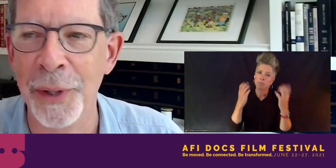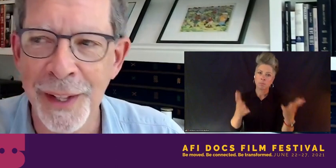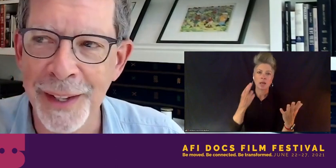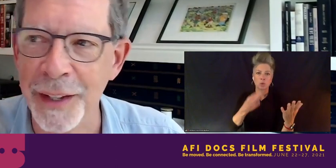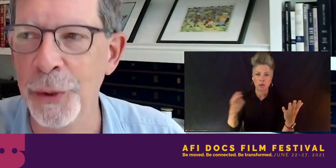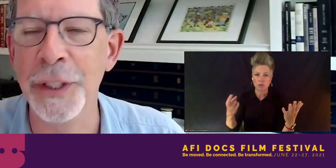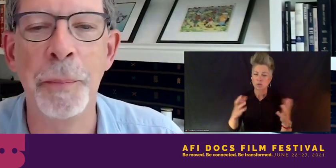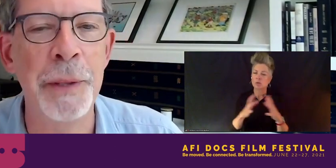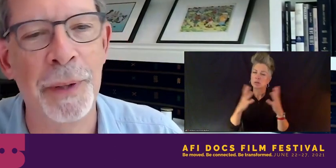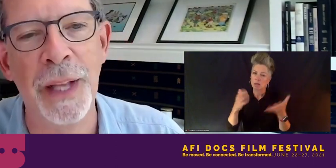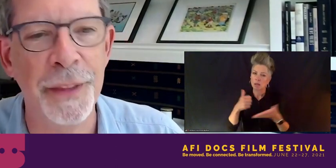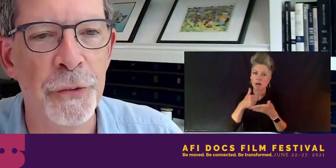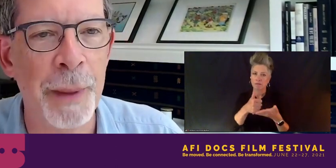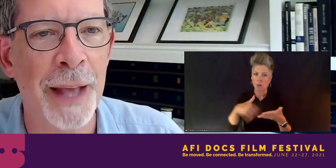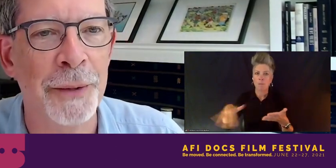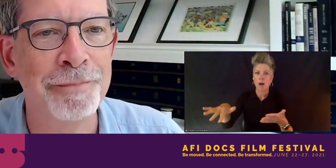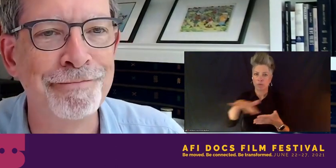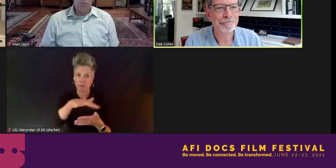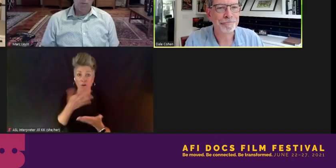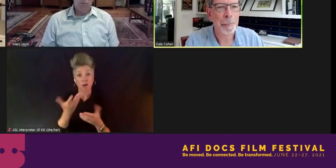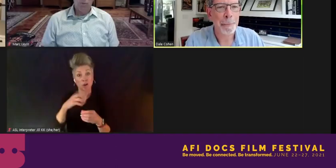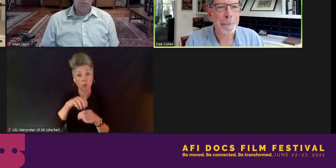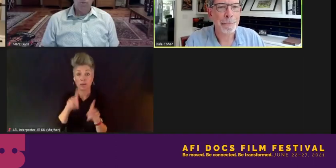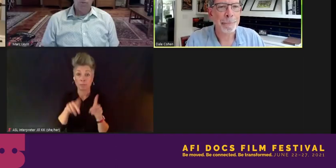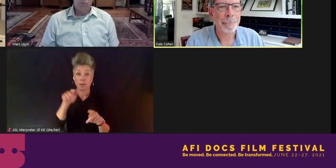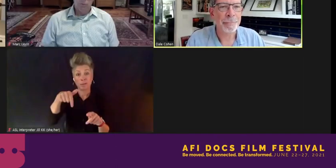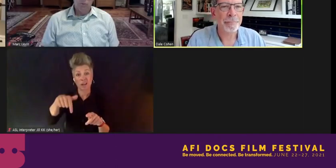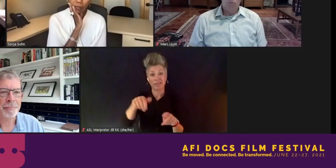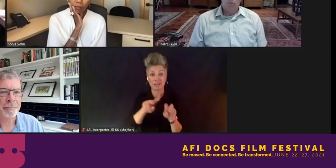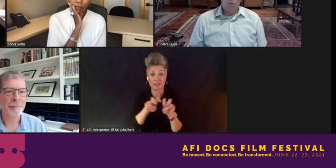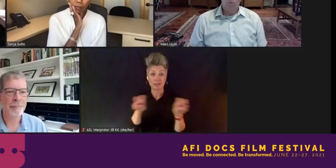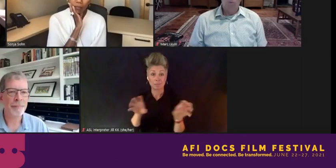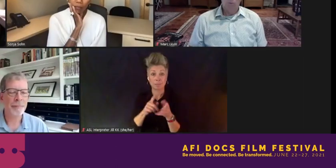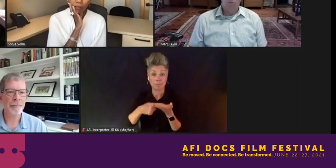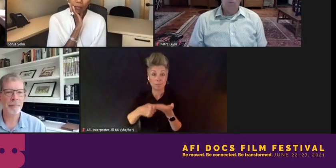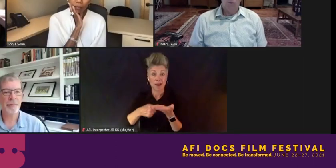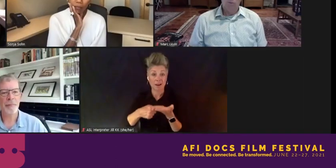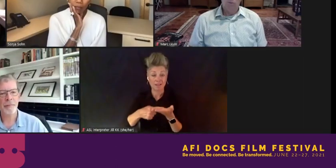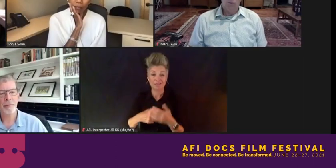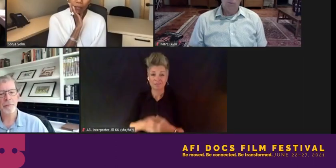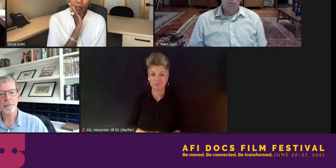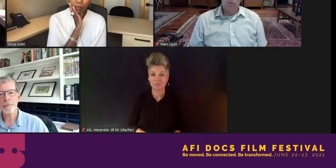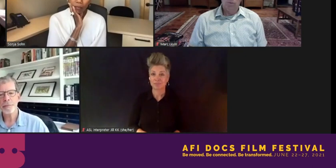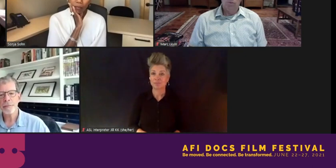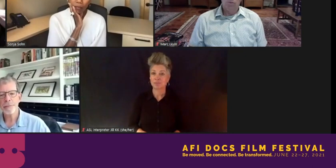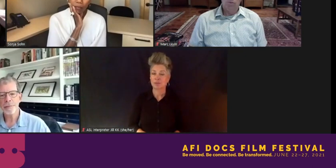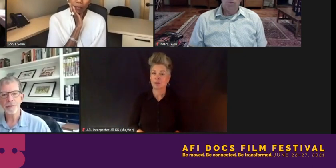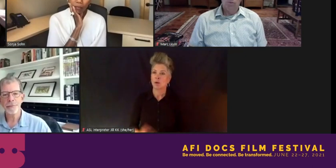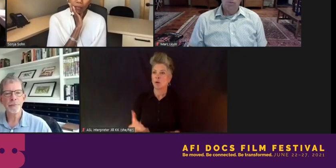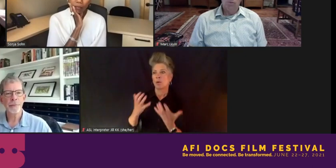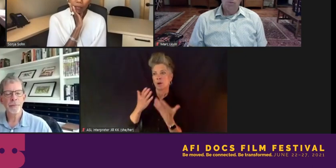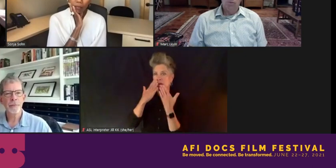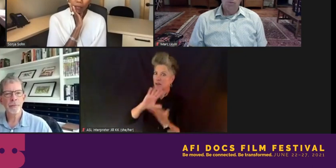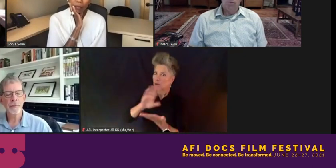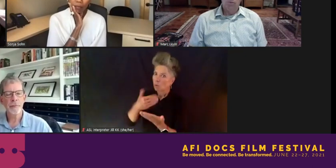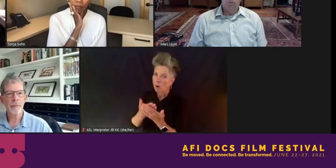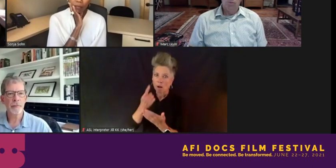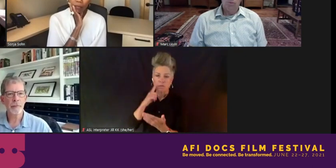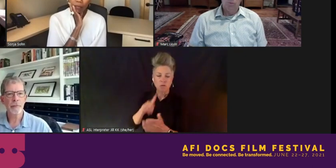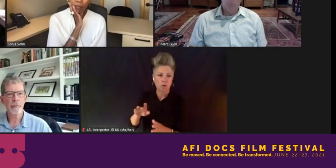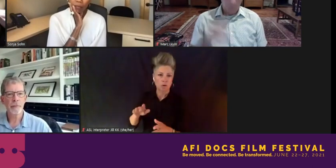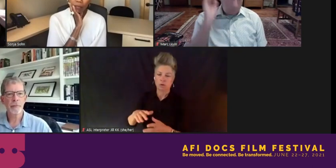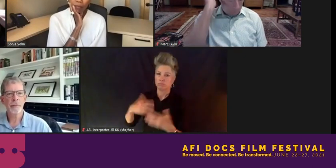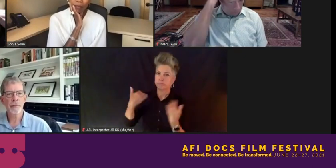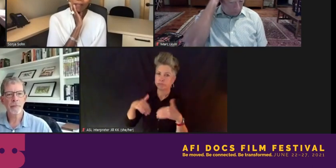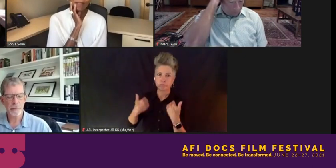available, including the people on this panel. So, I just want to thank you all for such a rich conversation. I feel like we could talk